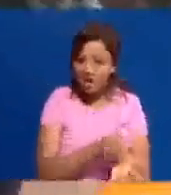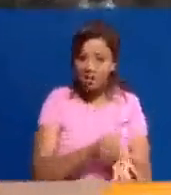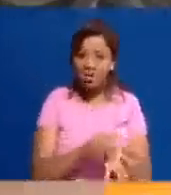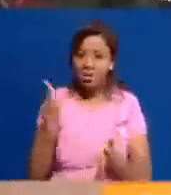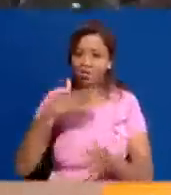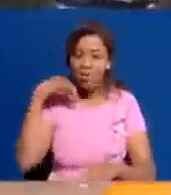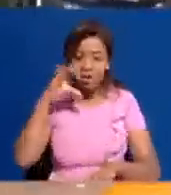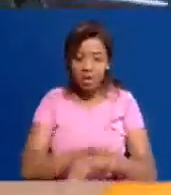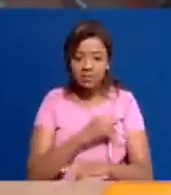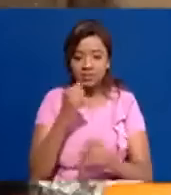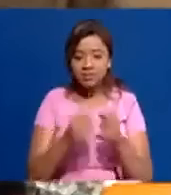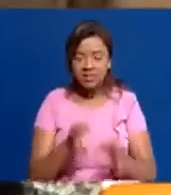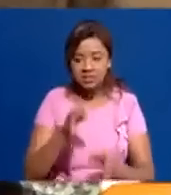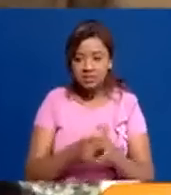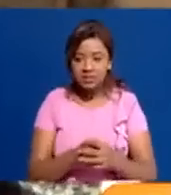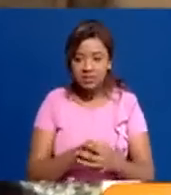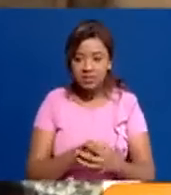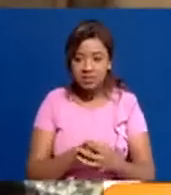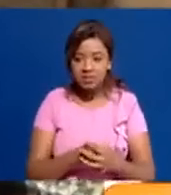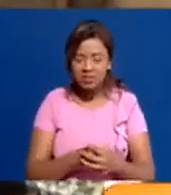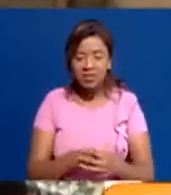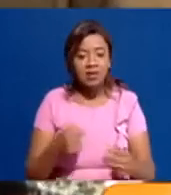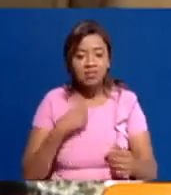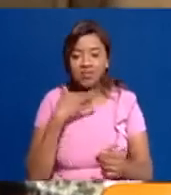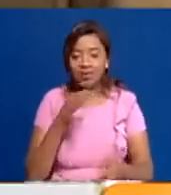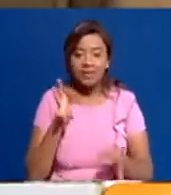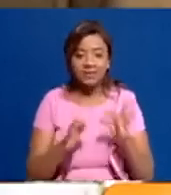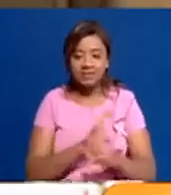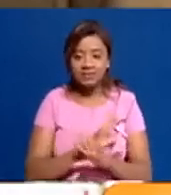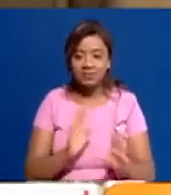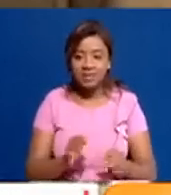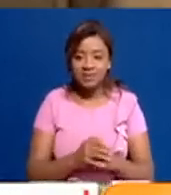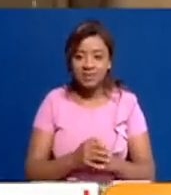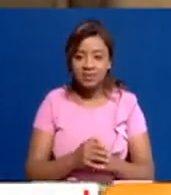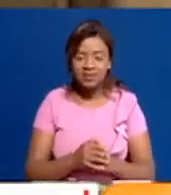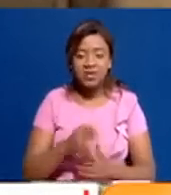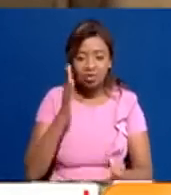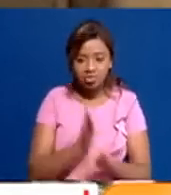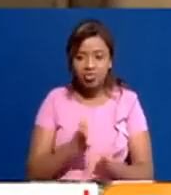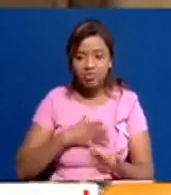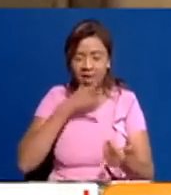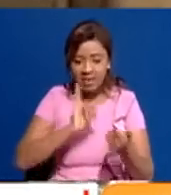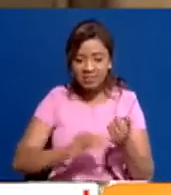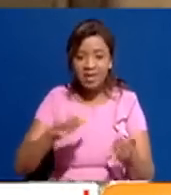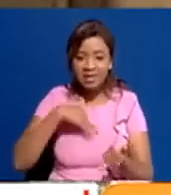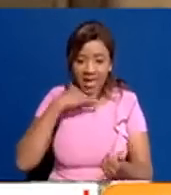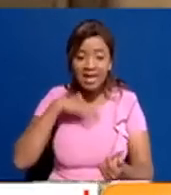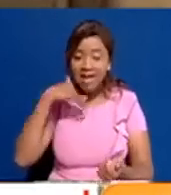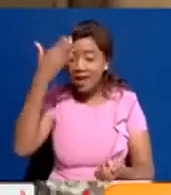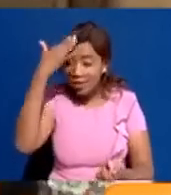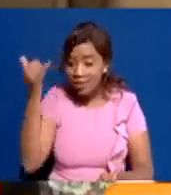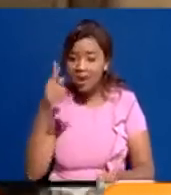justice served. Lakini mimi kitu nataka justice. Juu kitu najua Willy amekufa kupigania